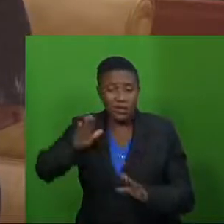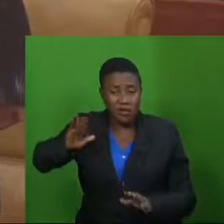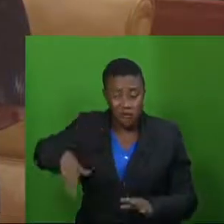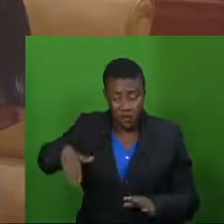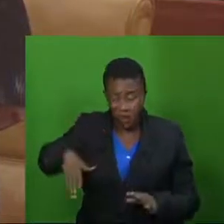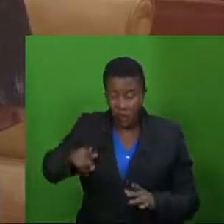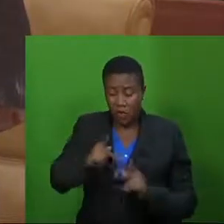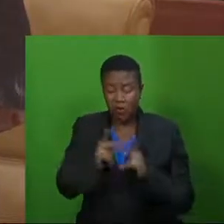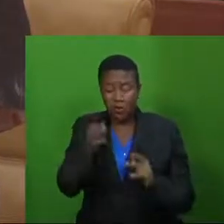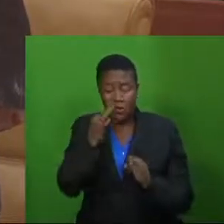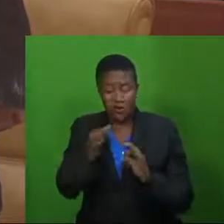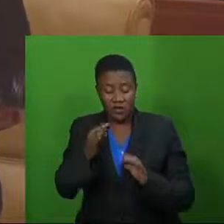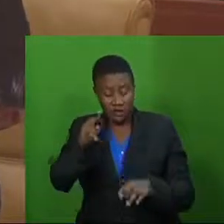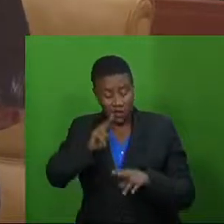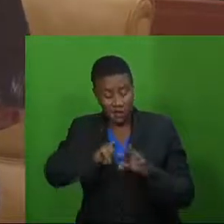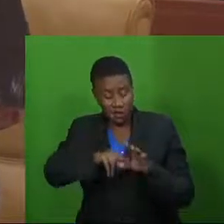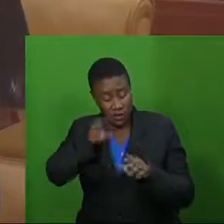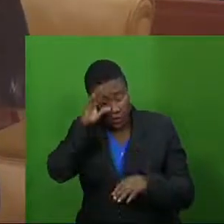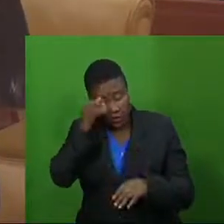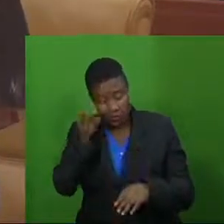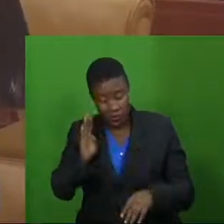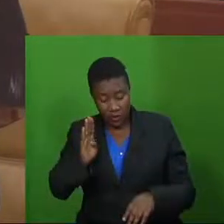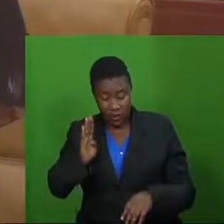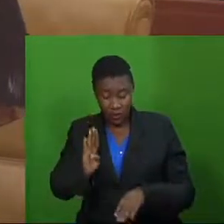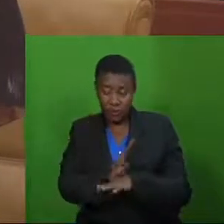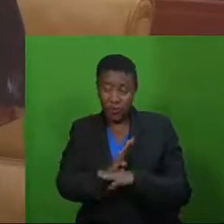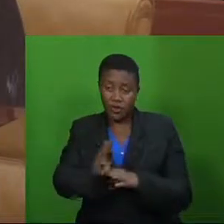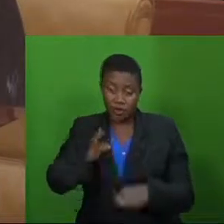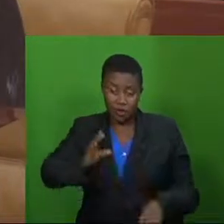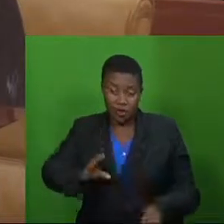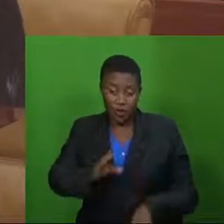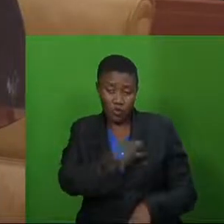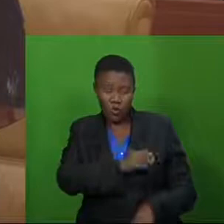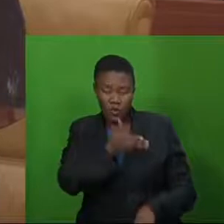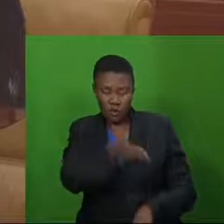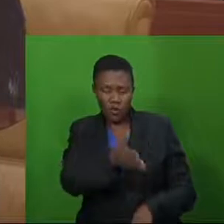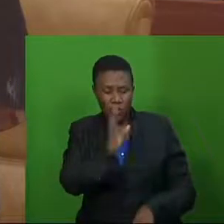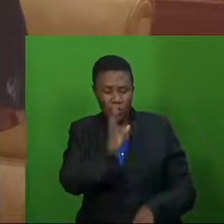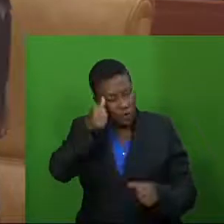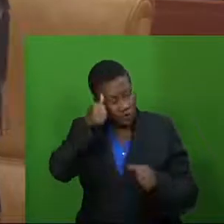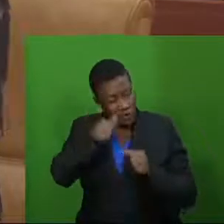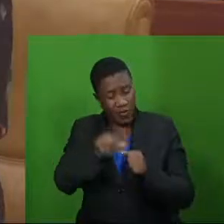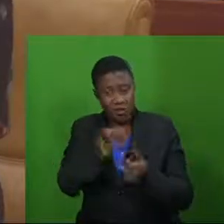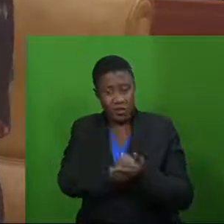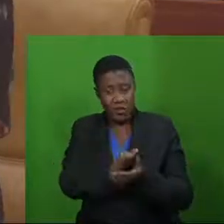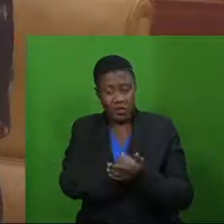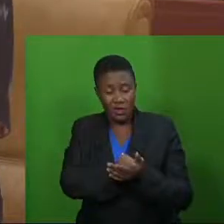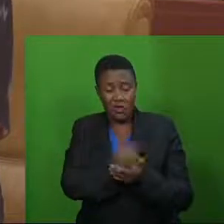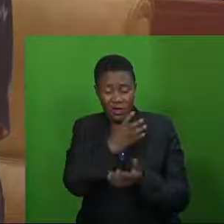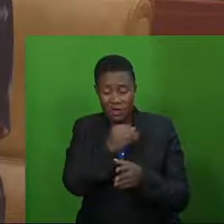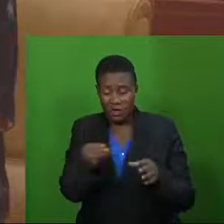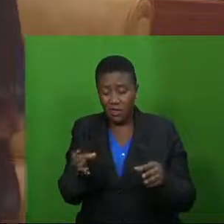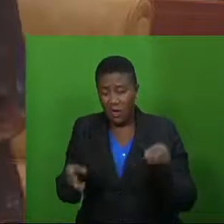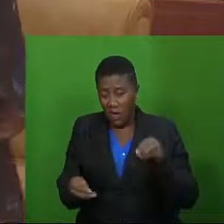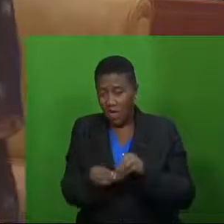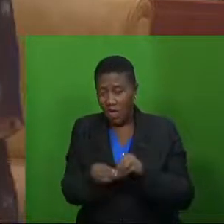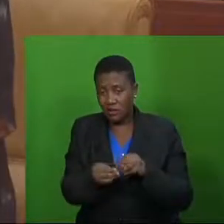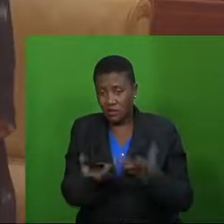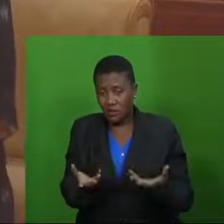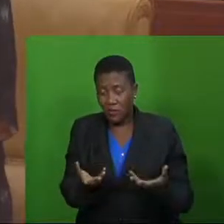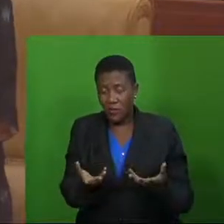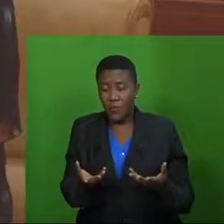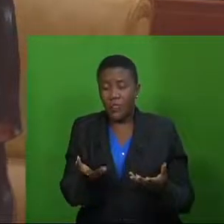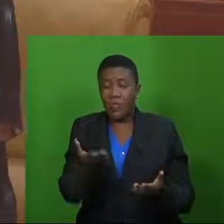chairman of the Business Committee, the leader of the House, will take cognizance of that and insert it, or the House